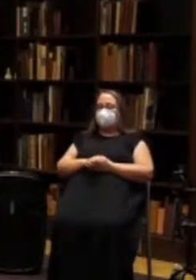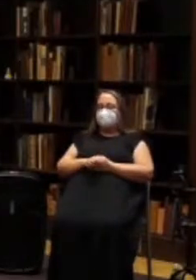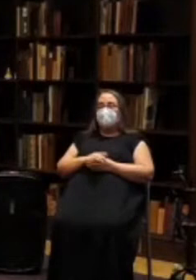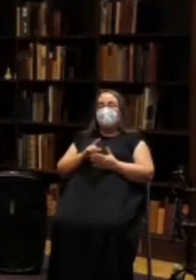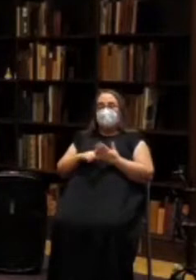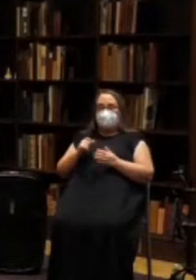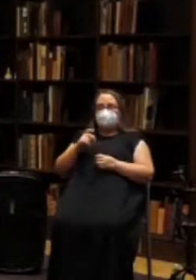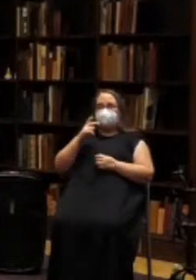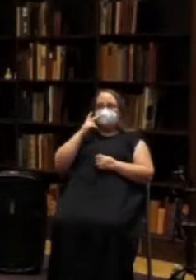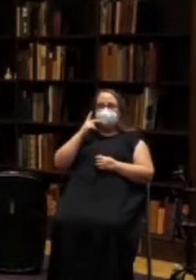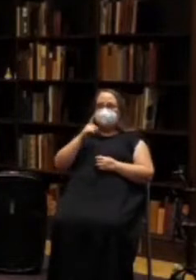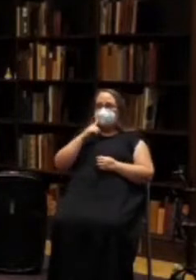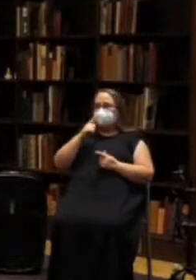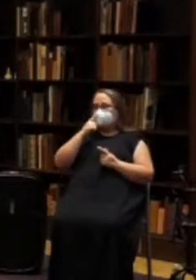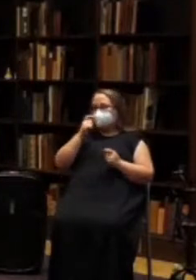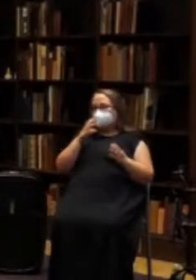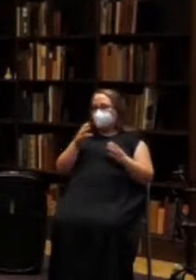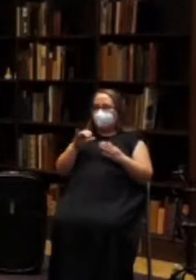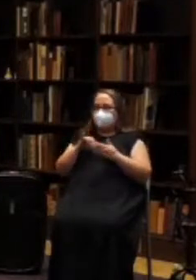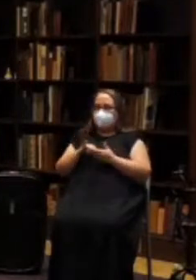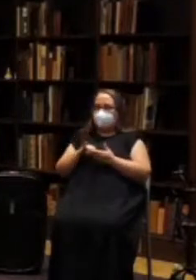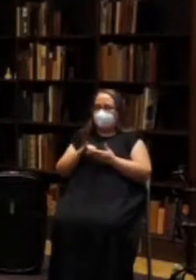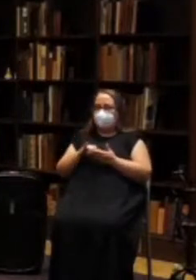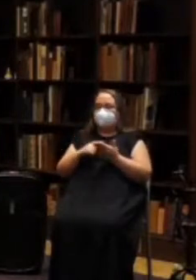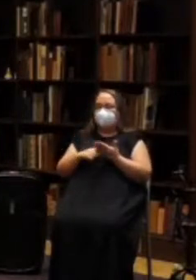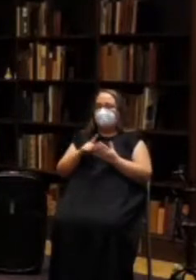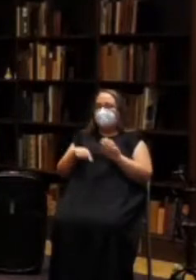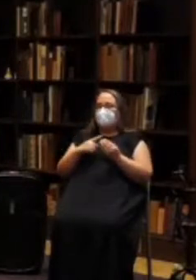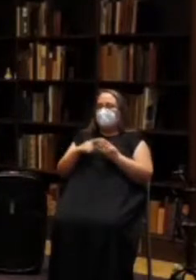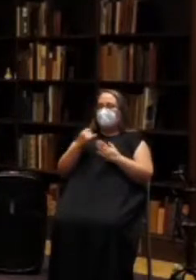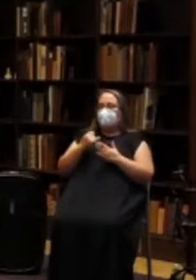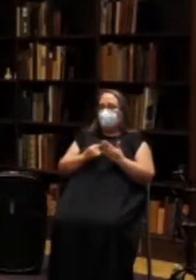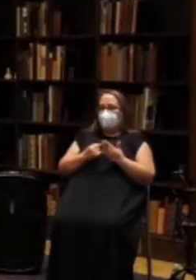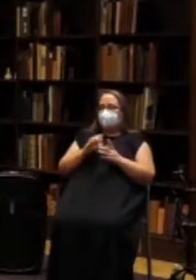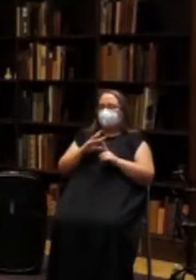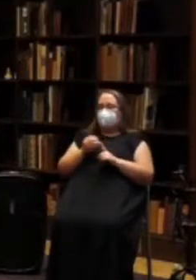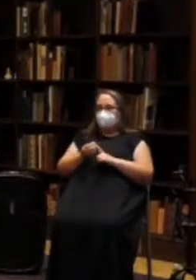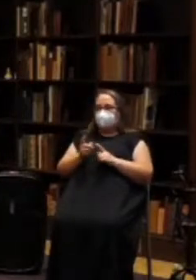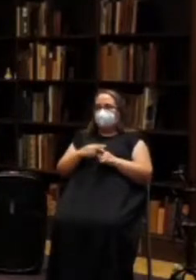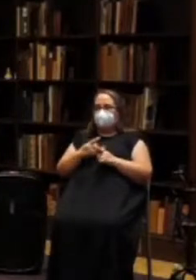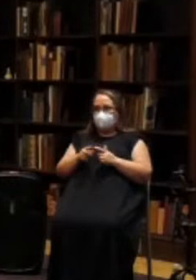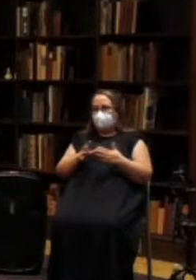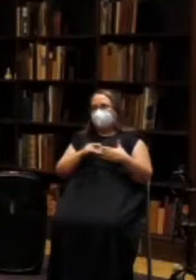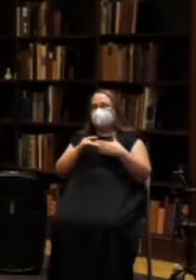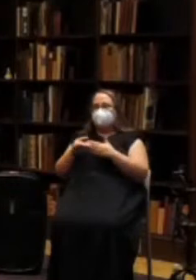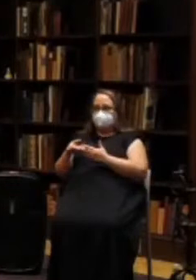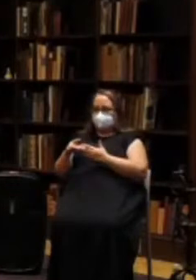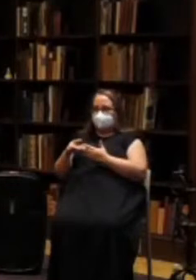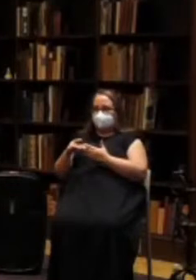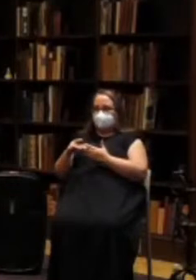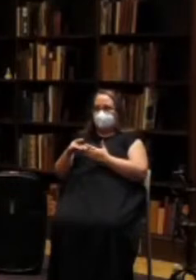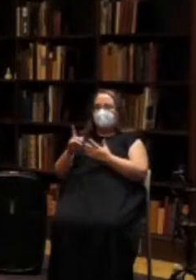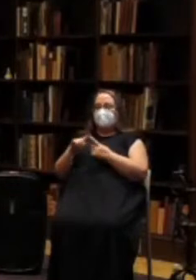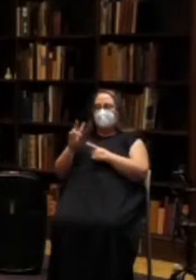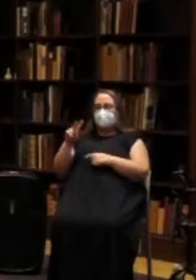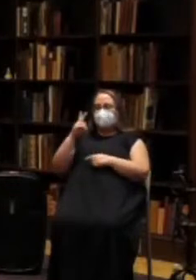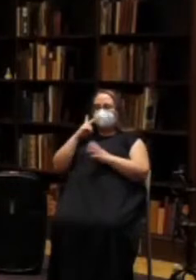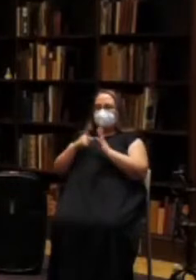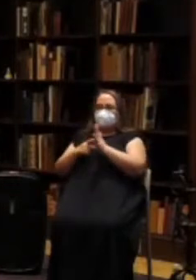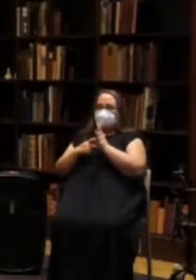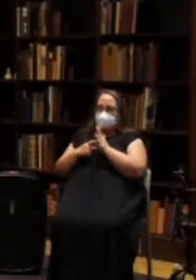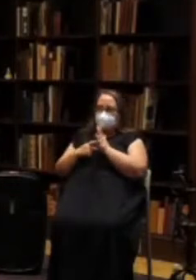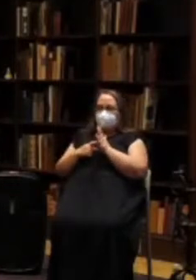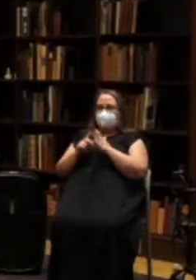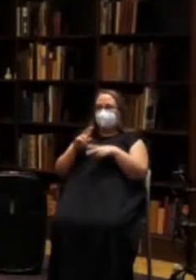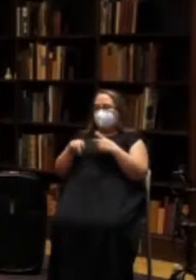we can see there is this interesting way in which a sort of discussion about arts and culture literally morphs into a political demand or a